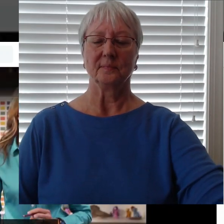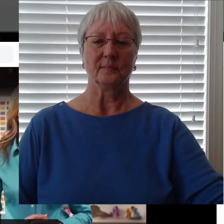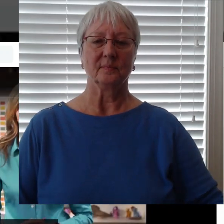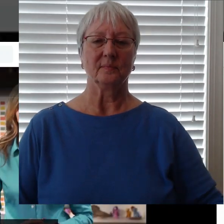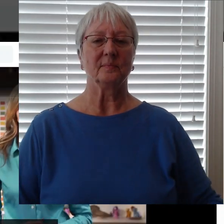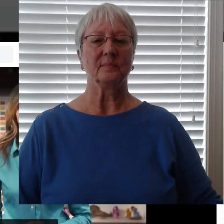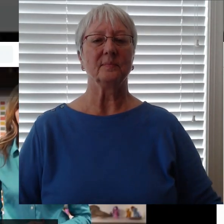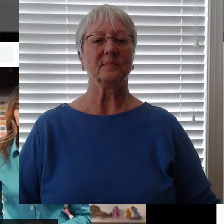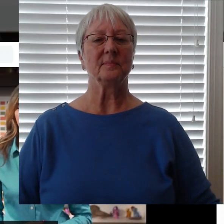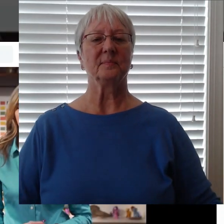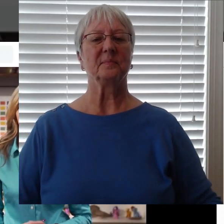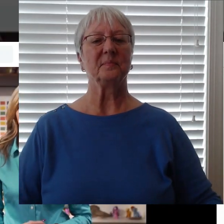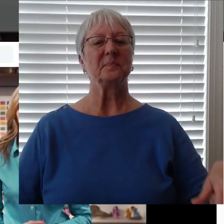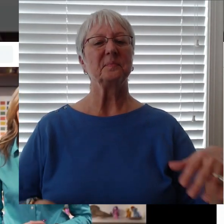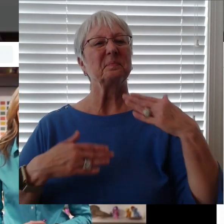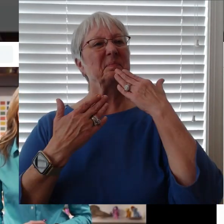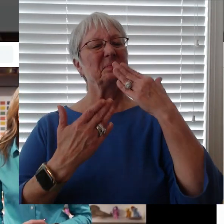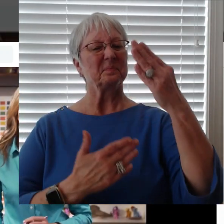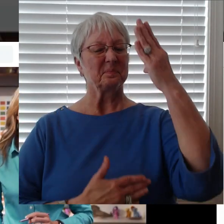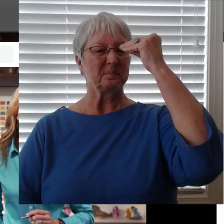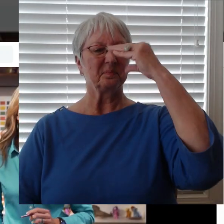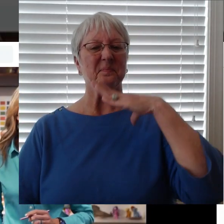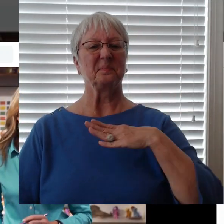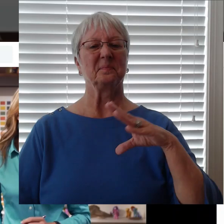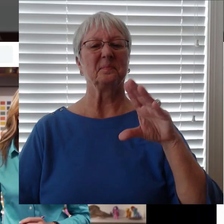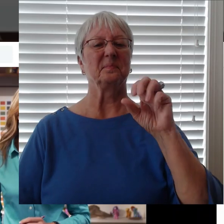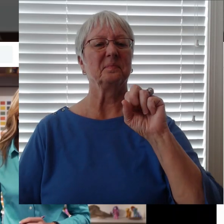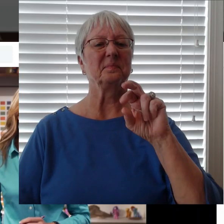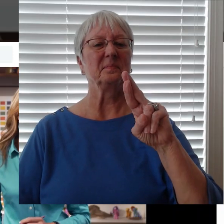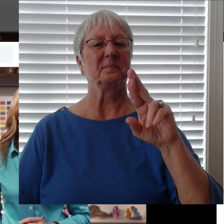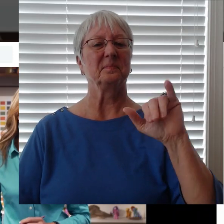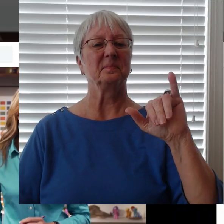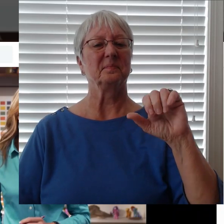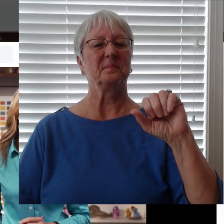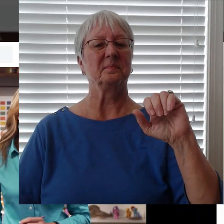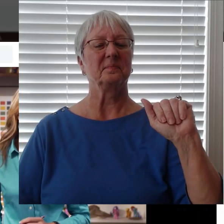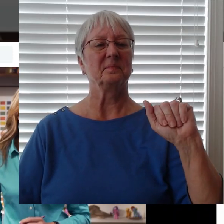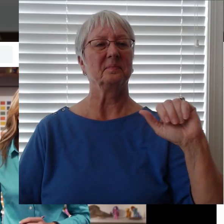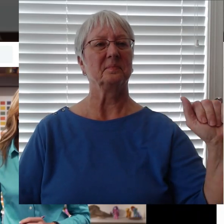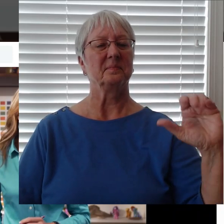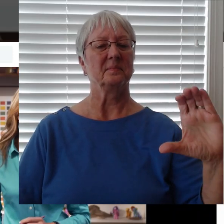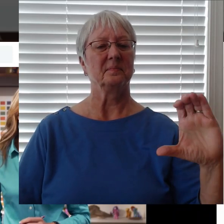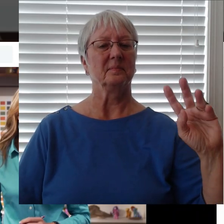We can thank Sir Isaac Newton for creating the very useful tool known as